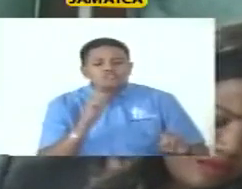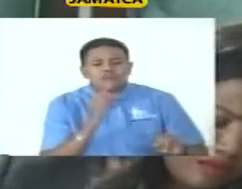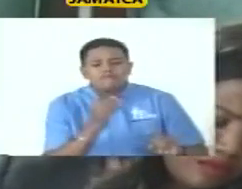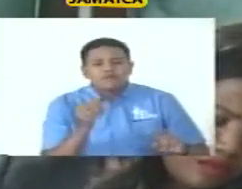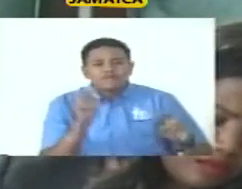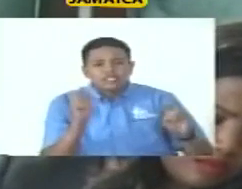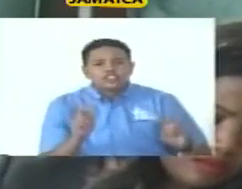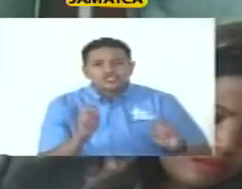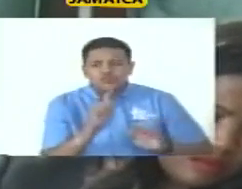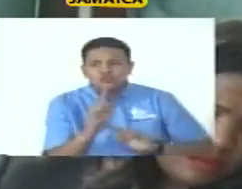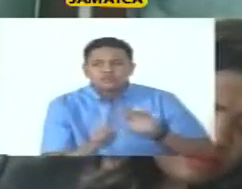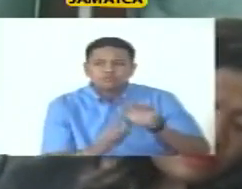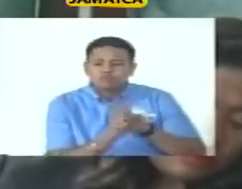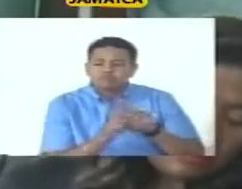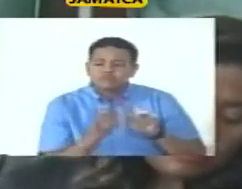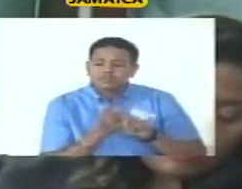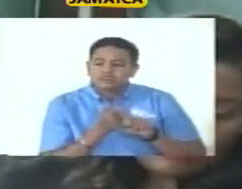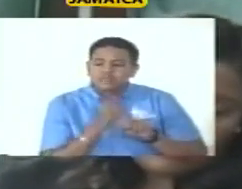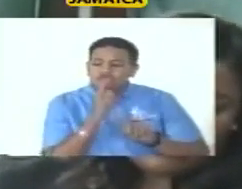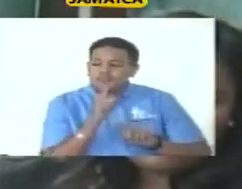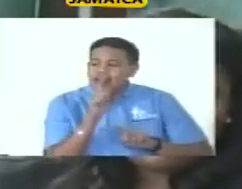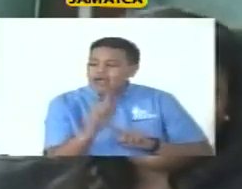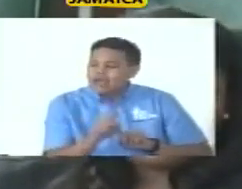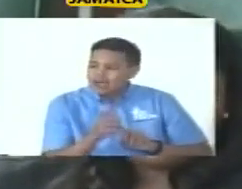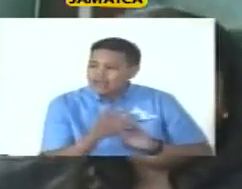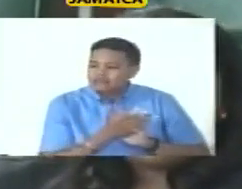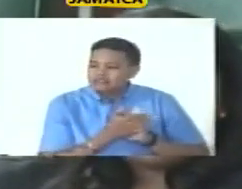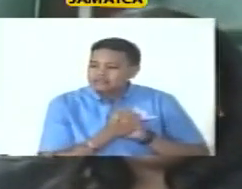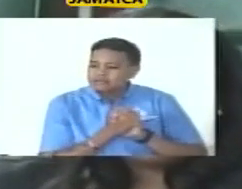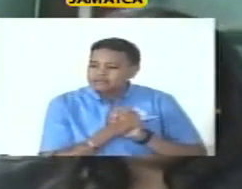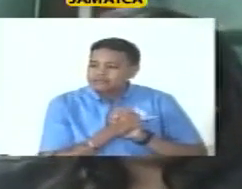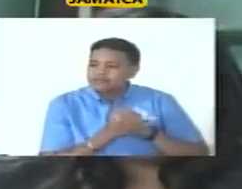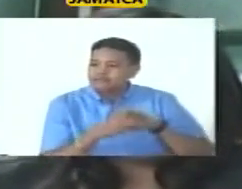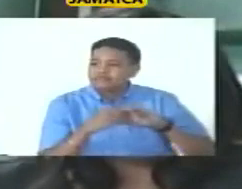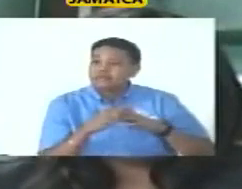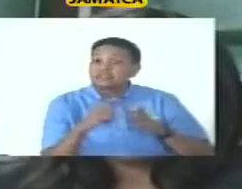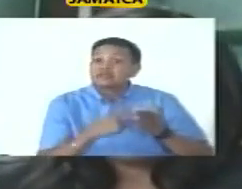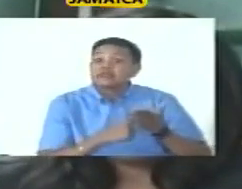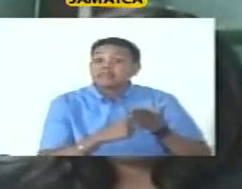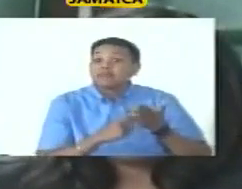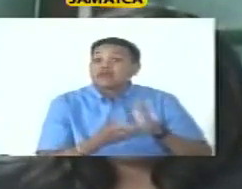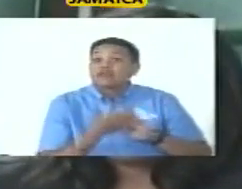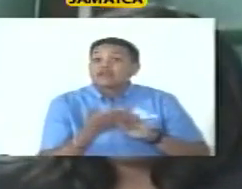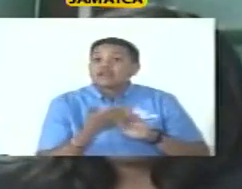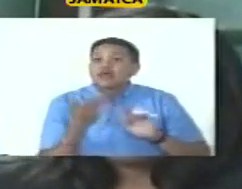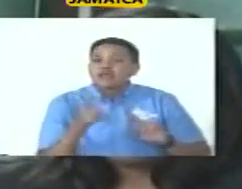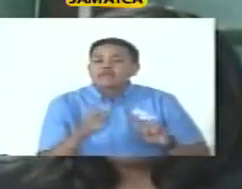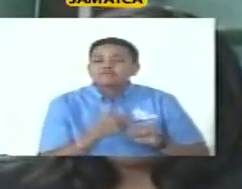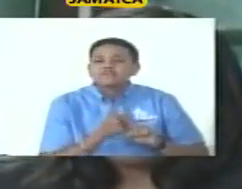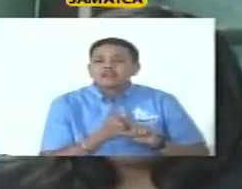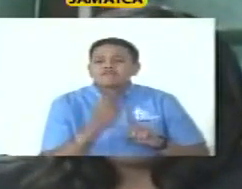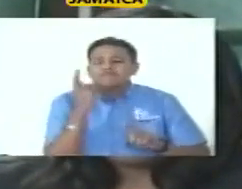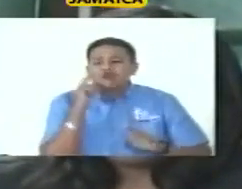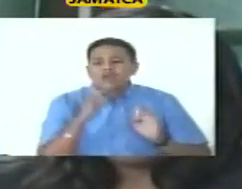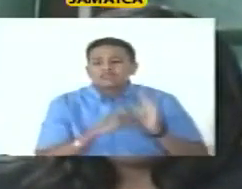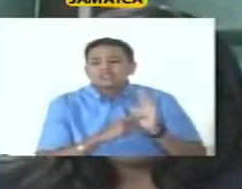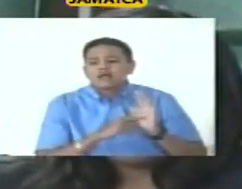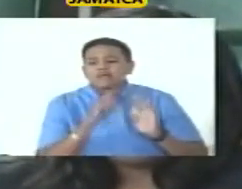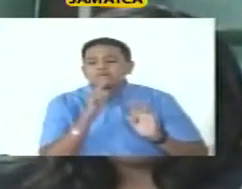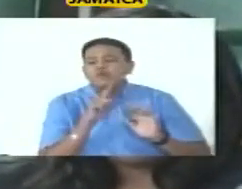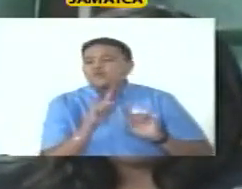issues that were asked in the debate. There was, for example, the